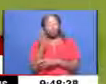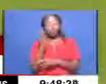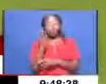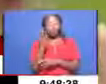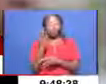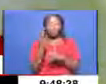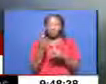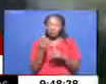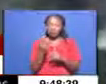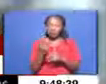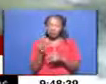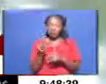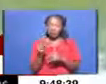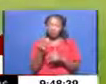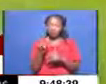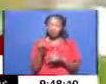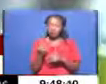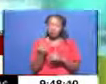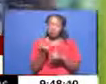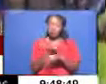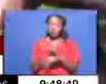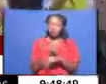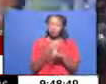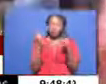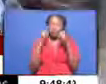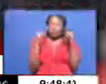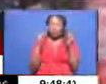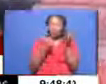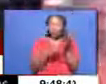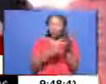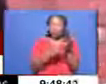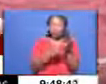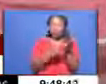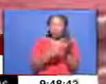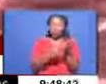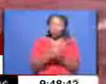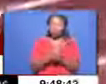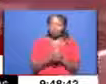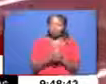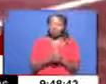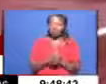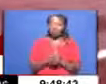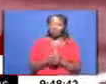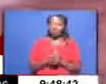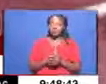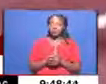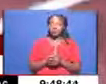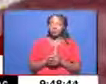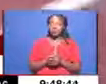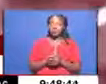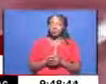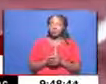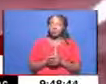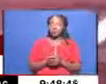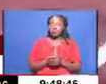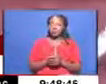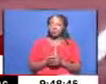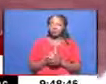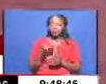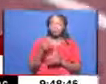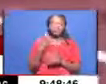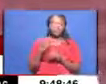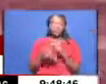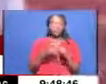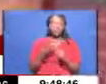seconds, as Mio Okada of Japan won bronze in 4 minutes 52.78 seconds. Last year, Jeptarus